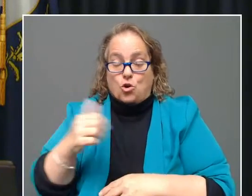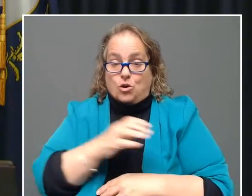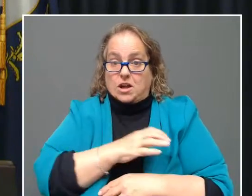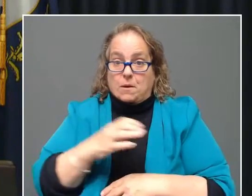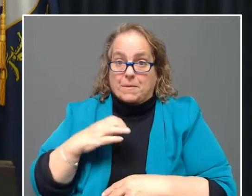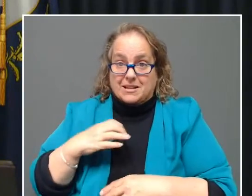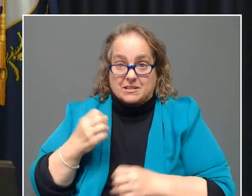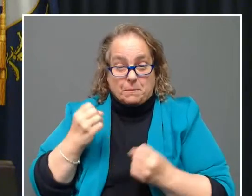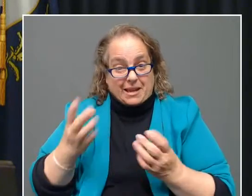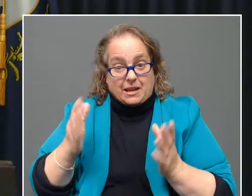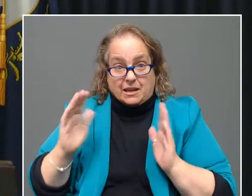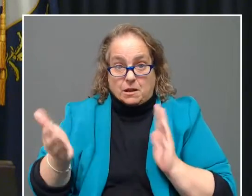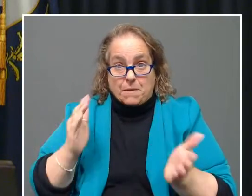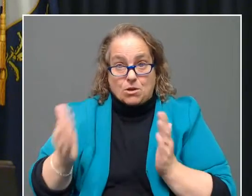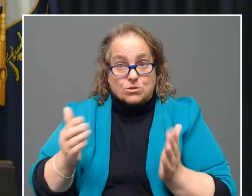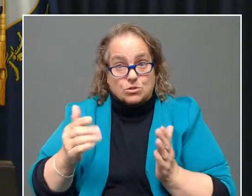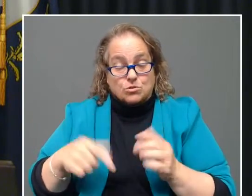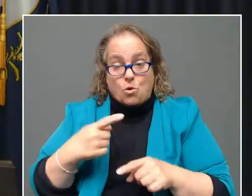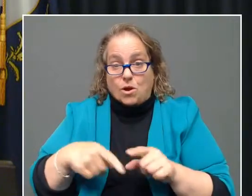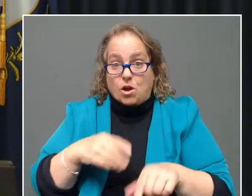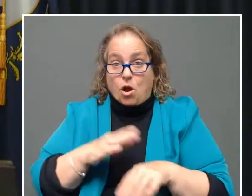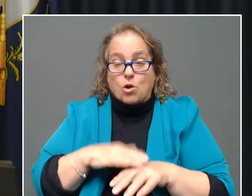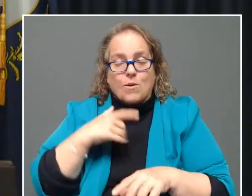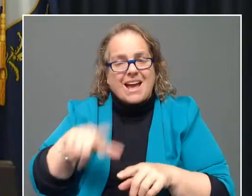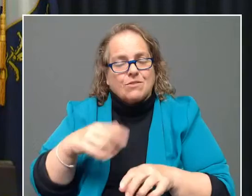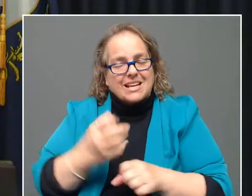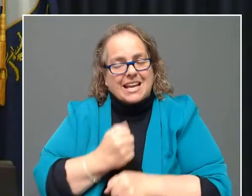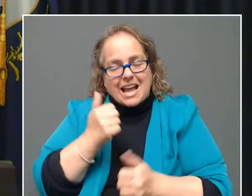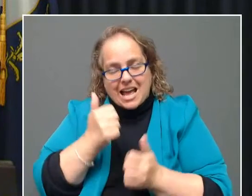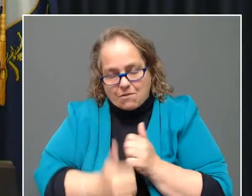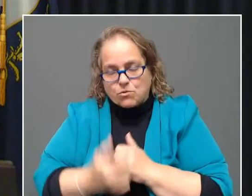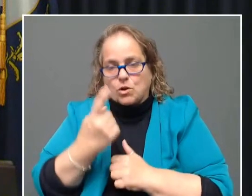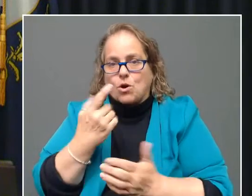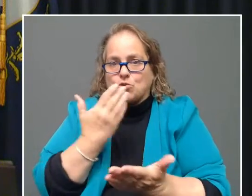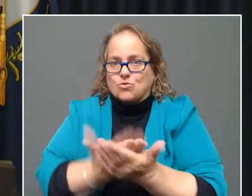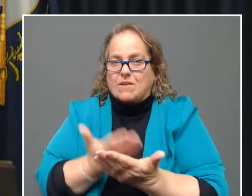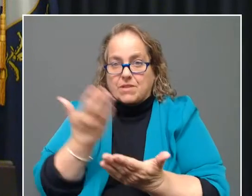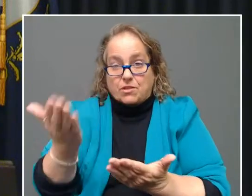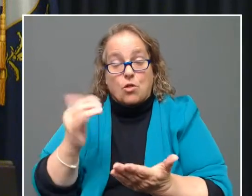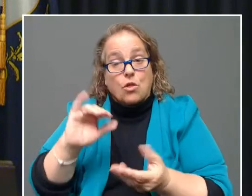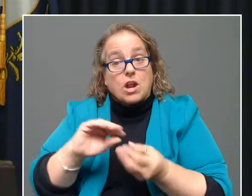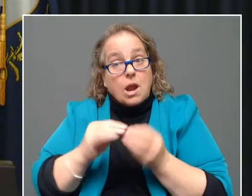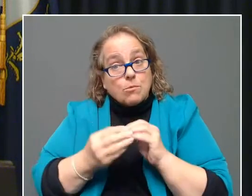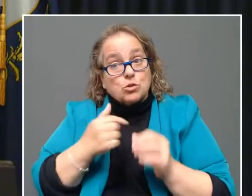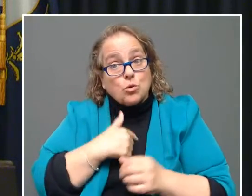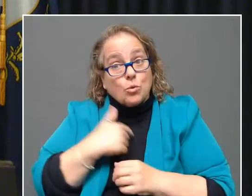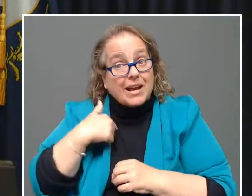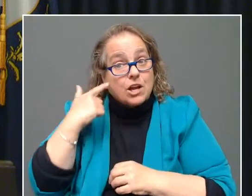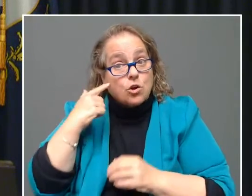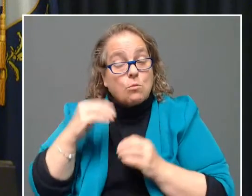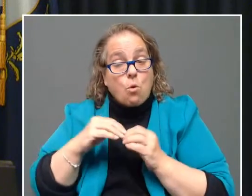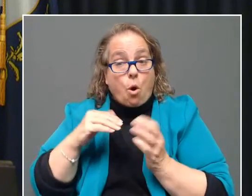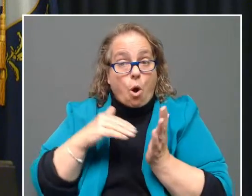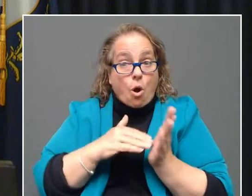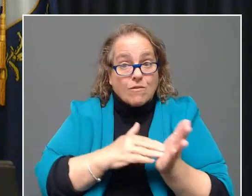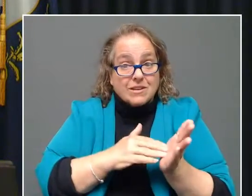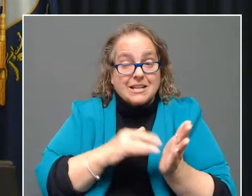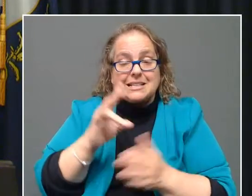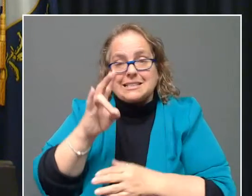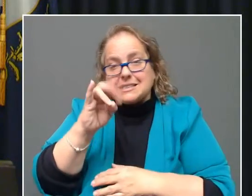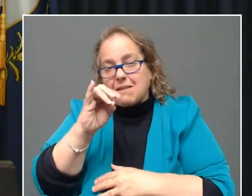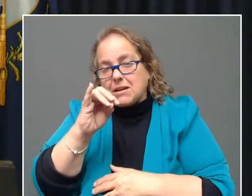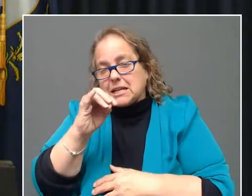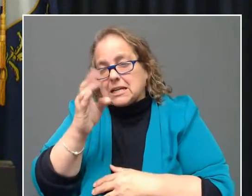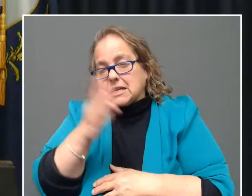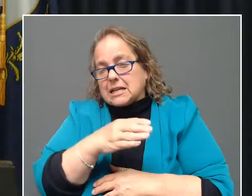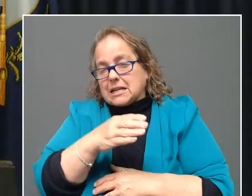do it too, but we got to get everybody to get there. But I think the numbers we hear more often than not are 70 to